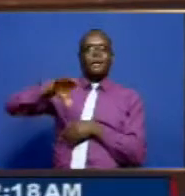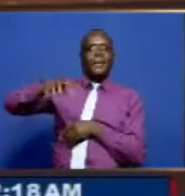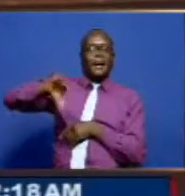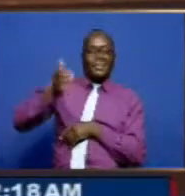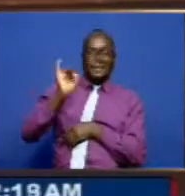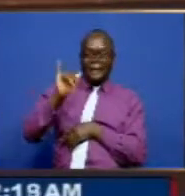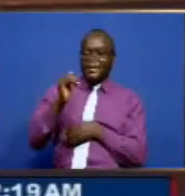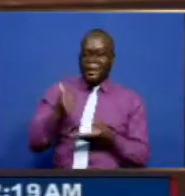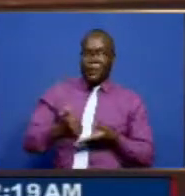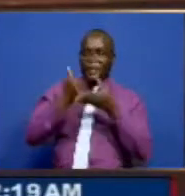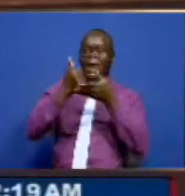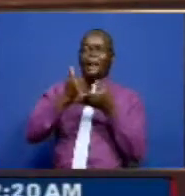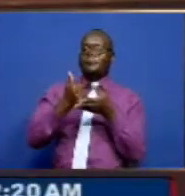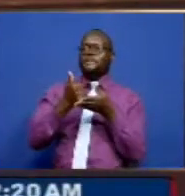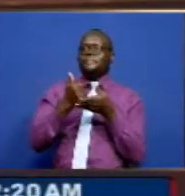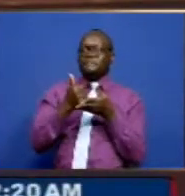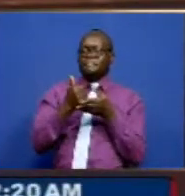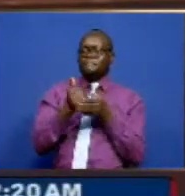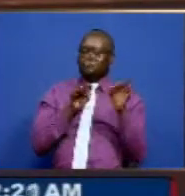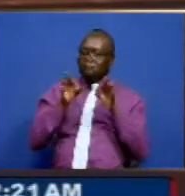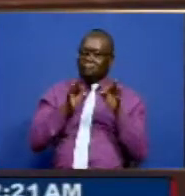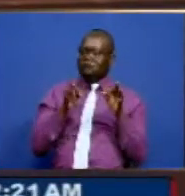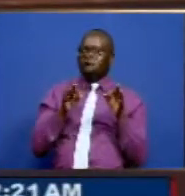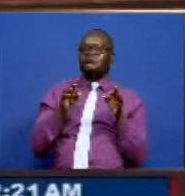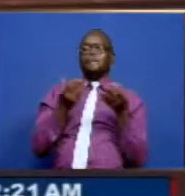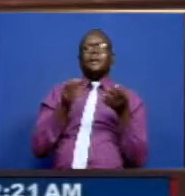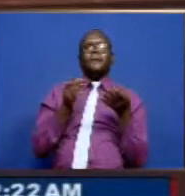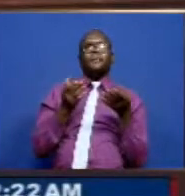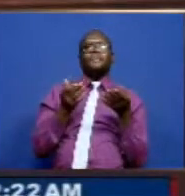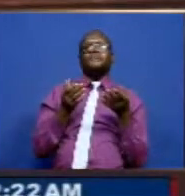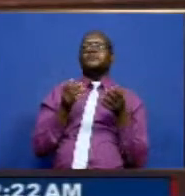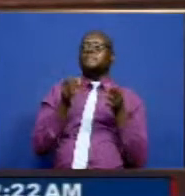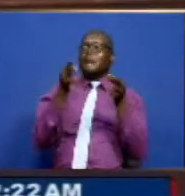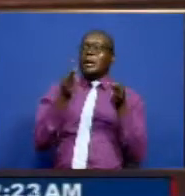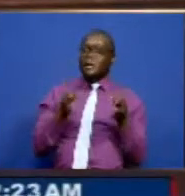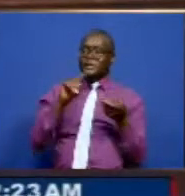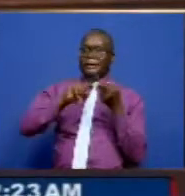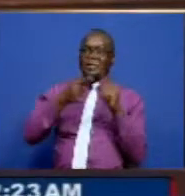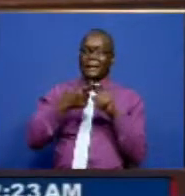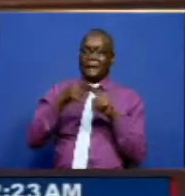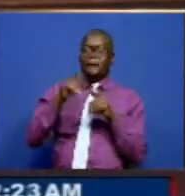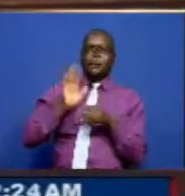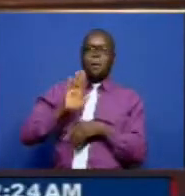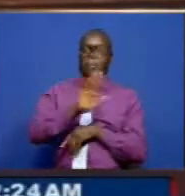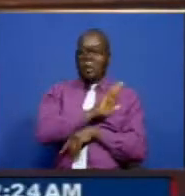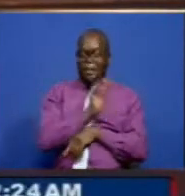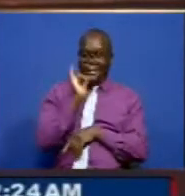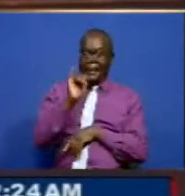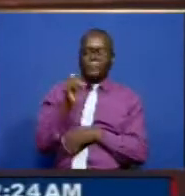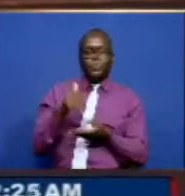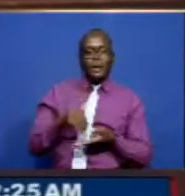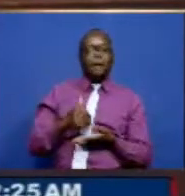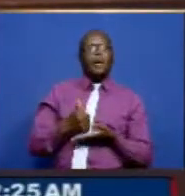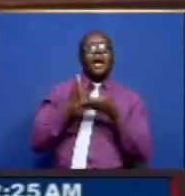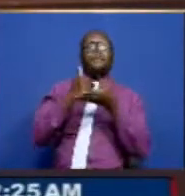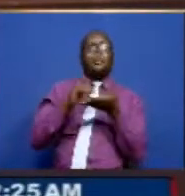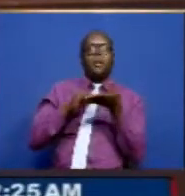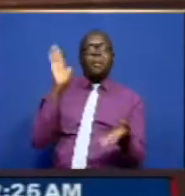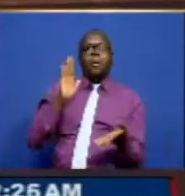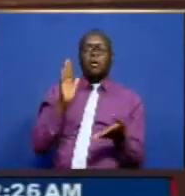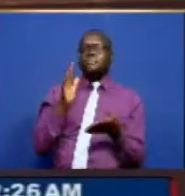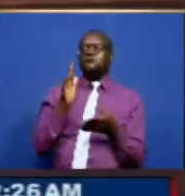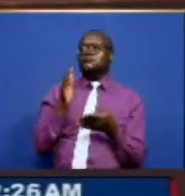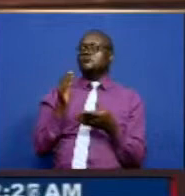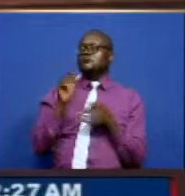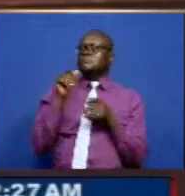that will adhere to the forms prescribed by the Accounting Standards Board, and that will further encapsulate the